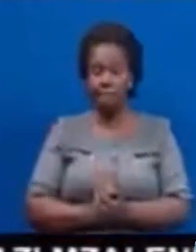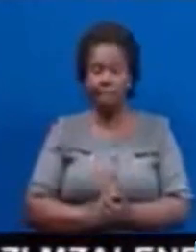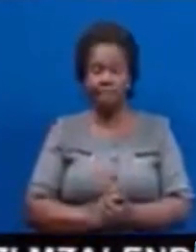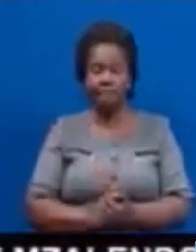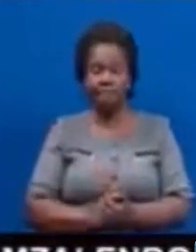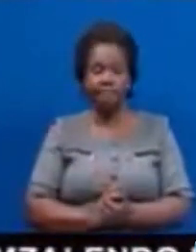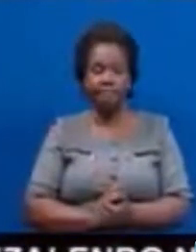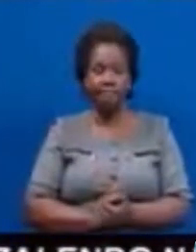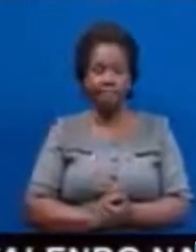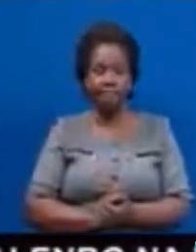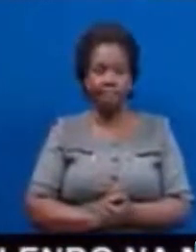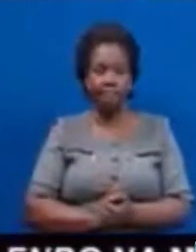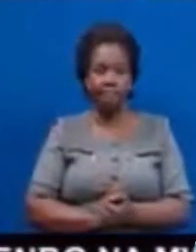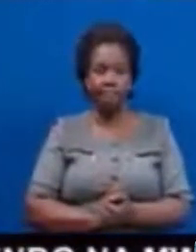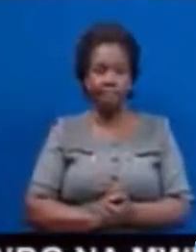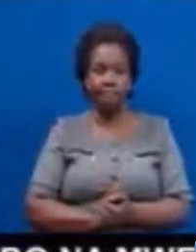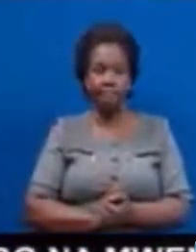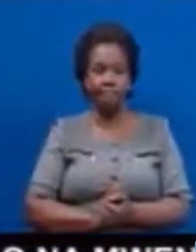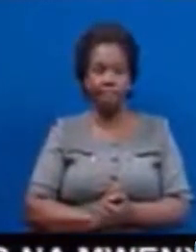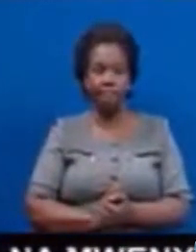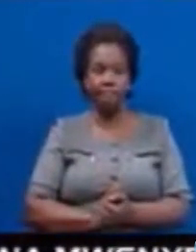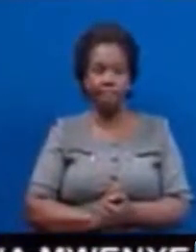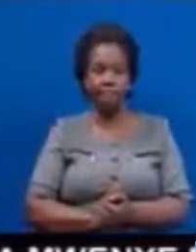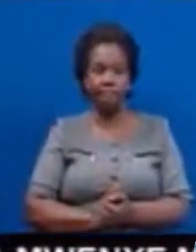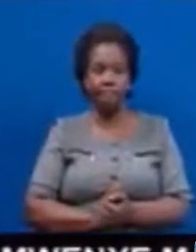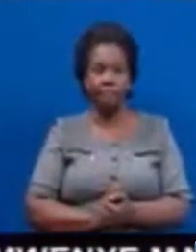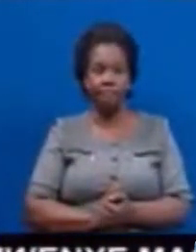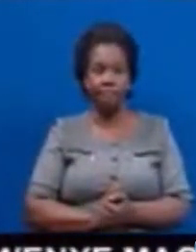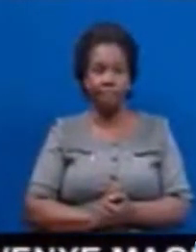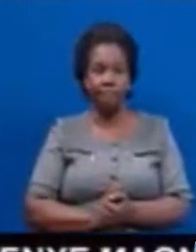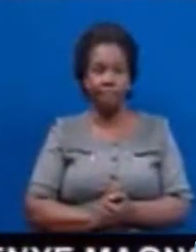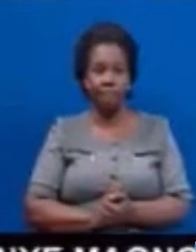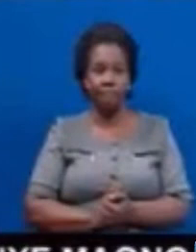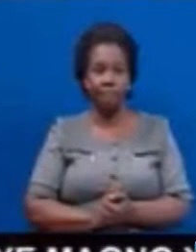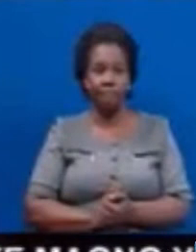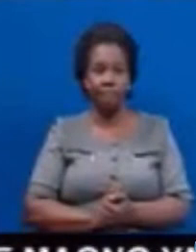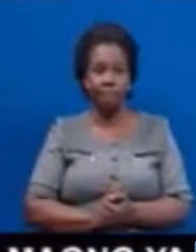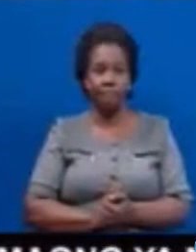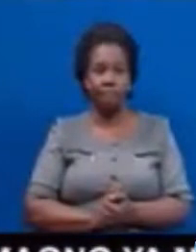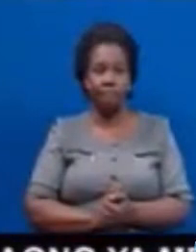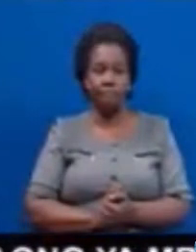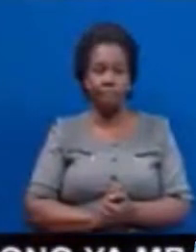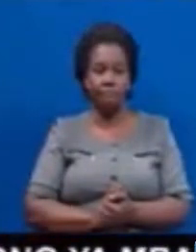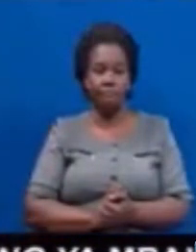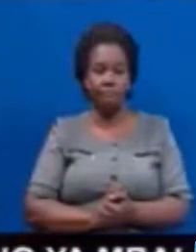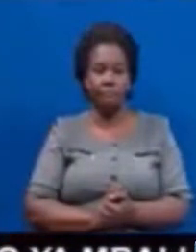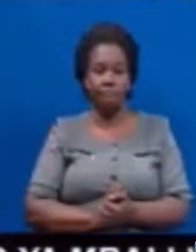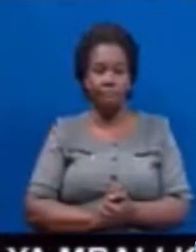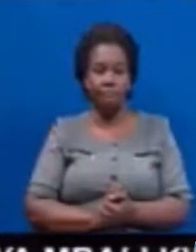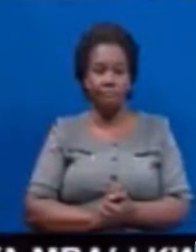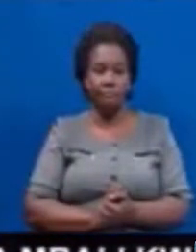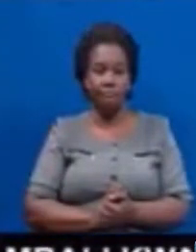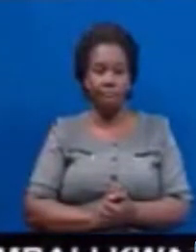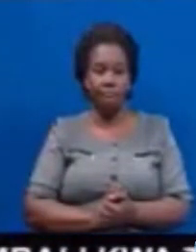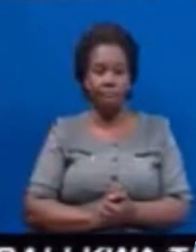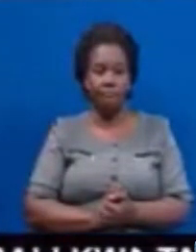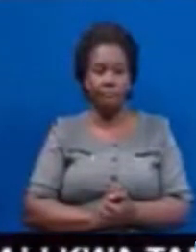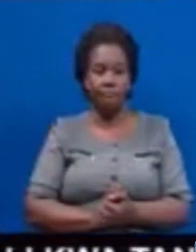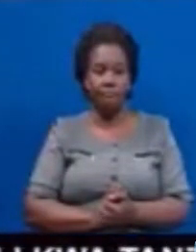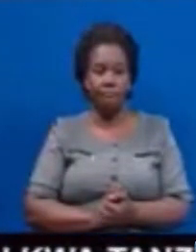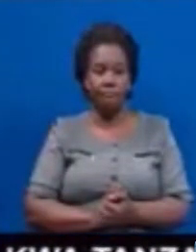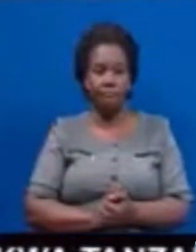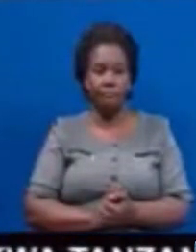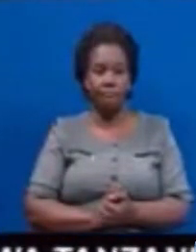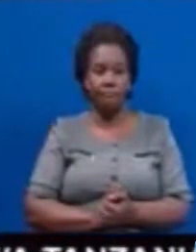which we find unsettling in death, is also what we find